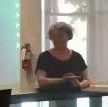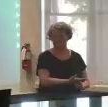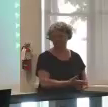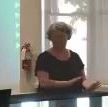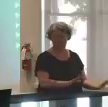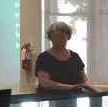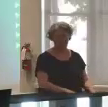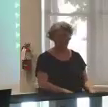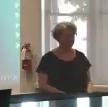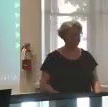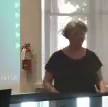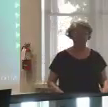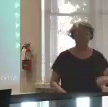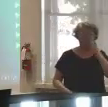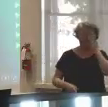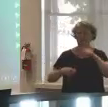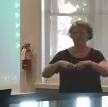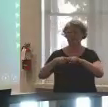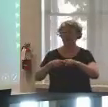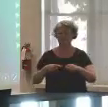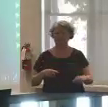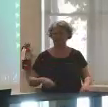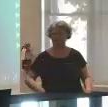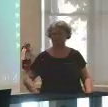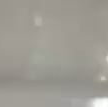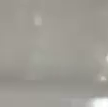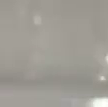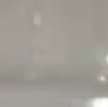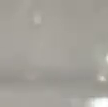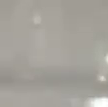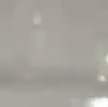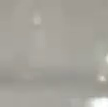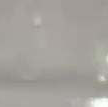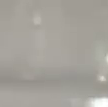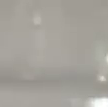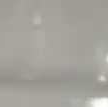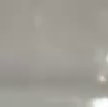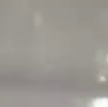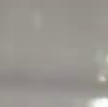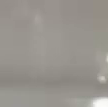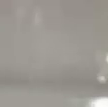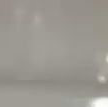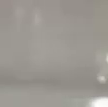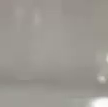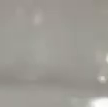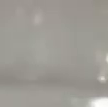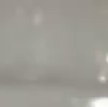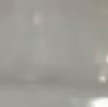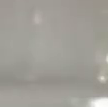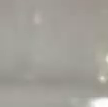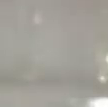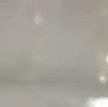And now I would like to invite Stephen and Rick to